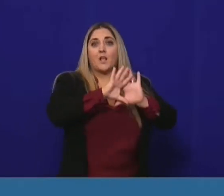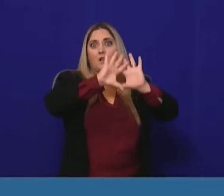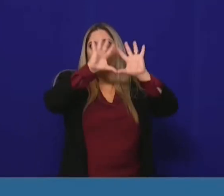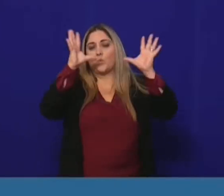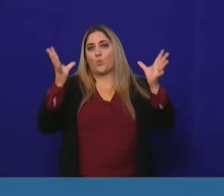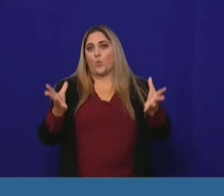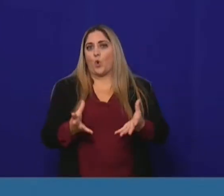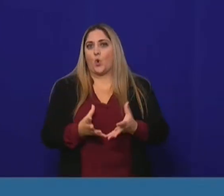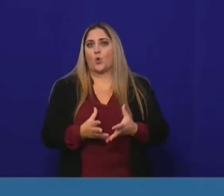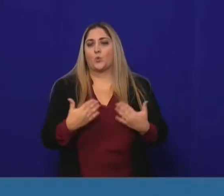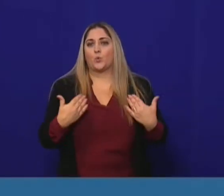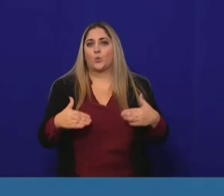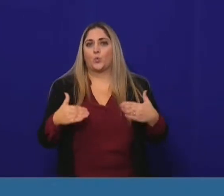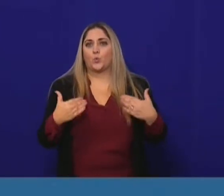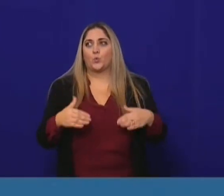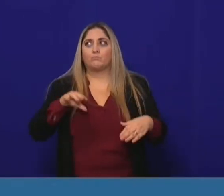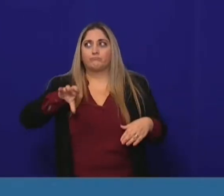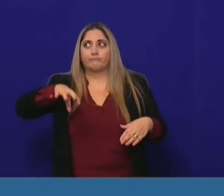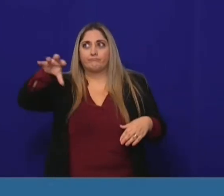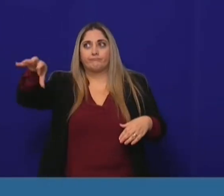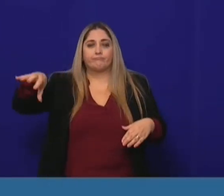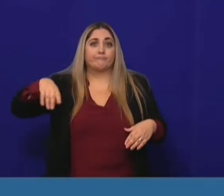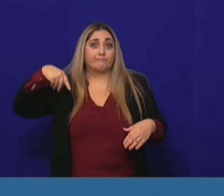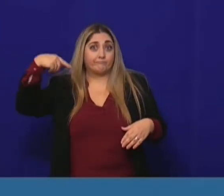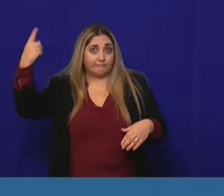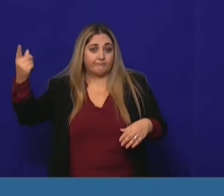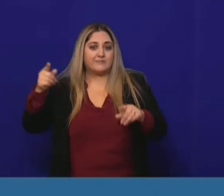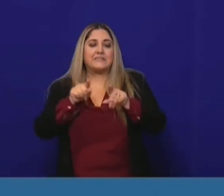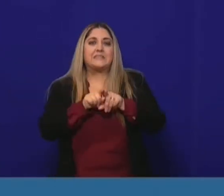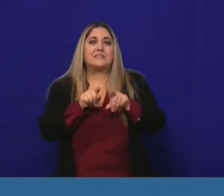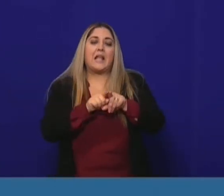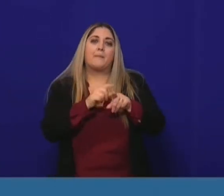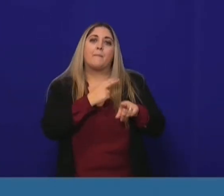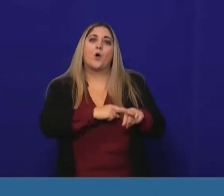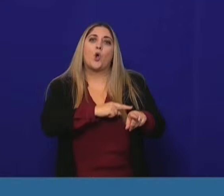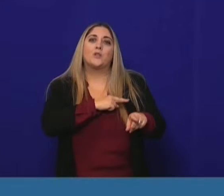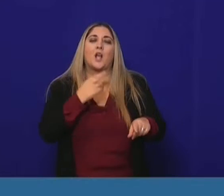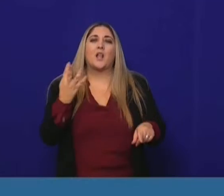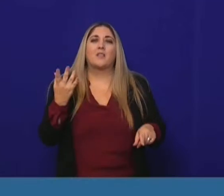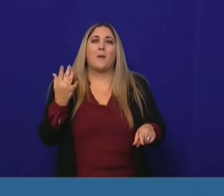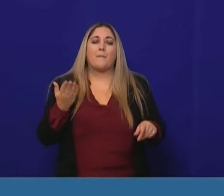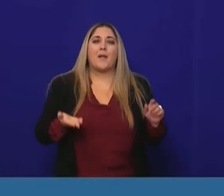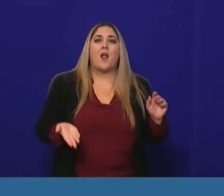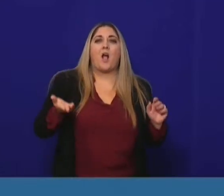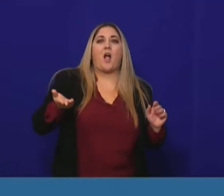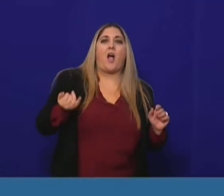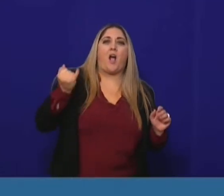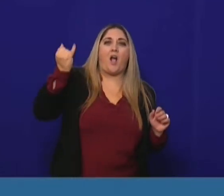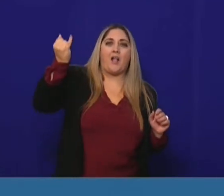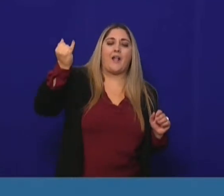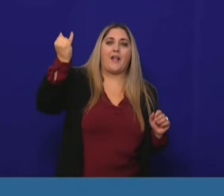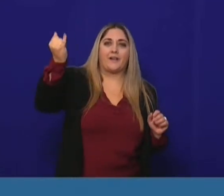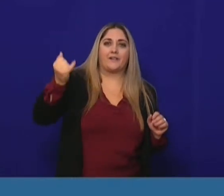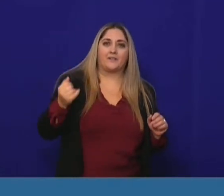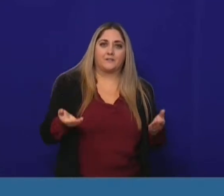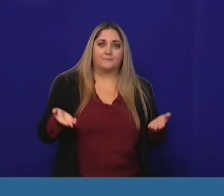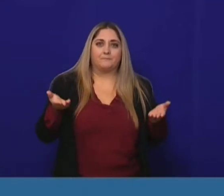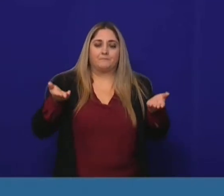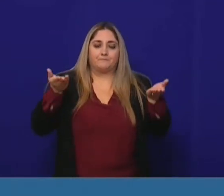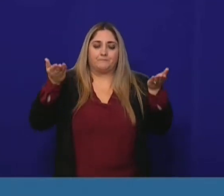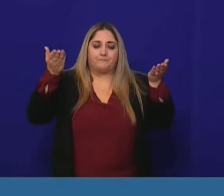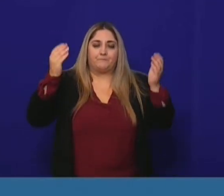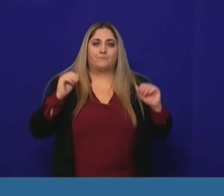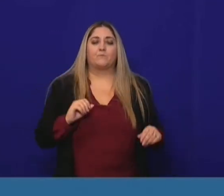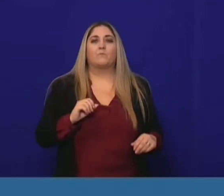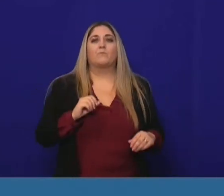the world. Similarly to other countries, we are seeing quite a number of cases. We have an average of 131 moving